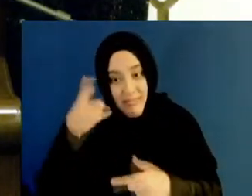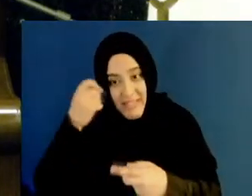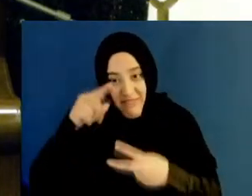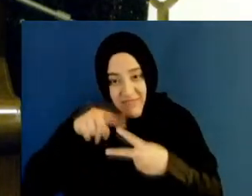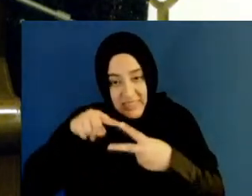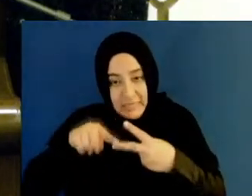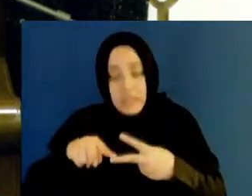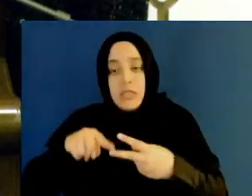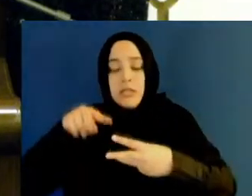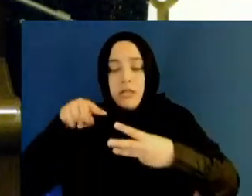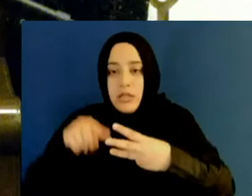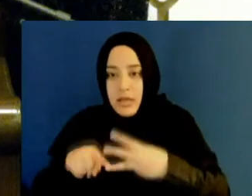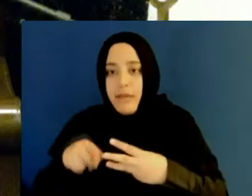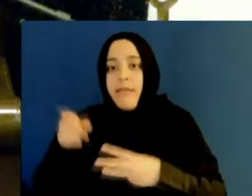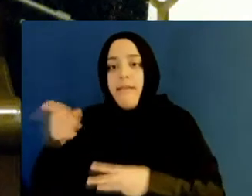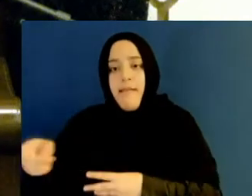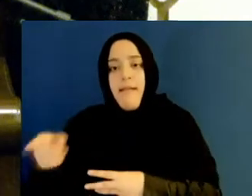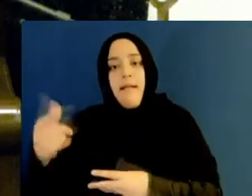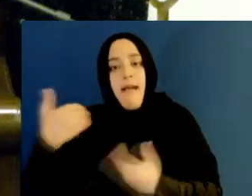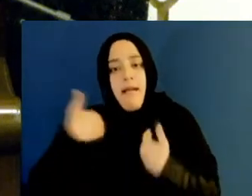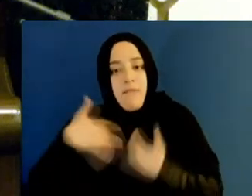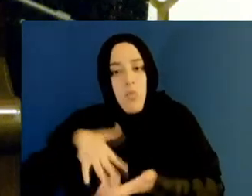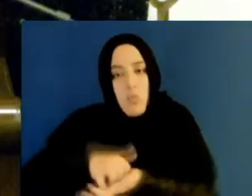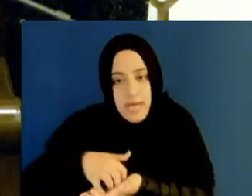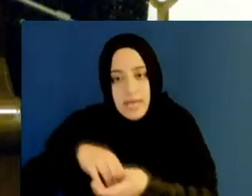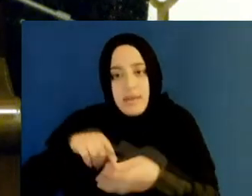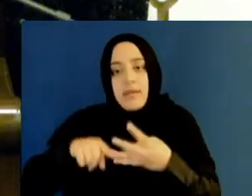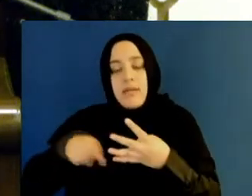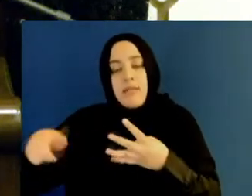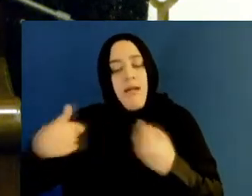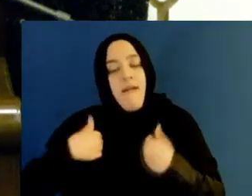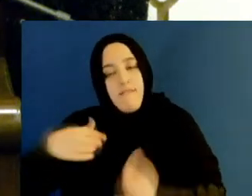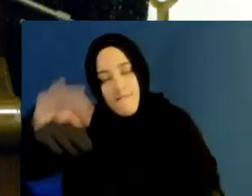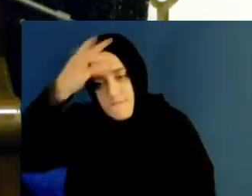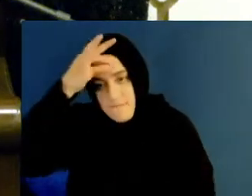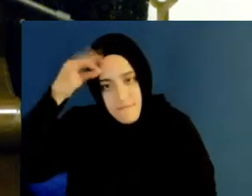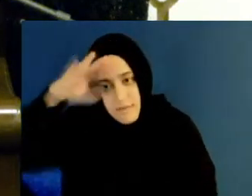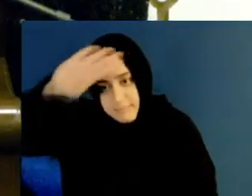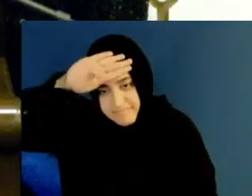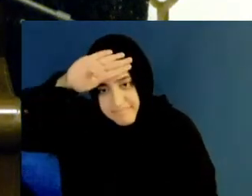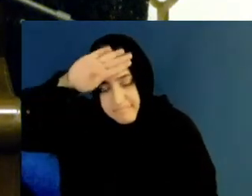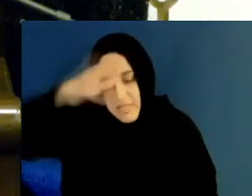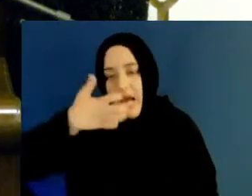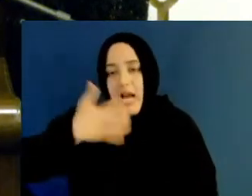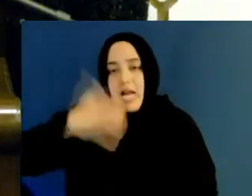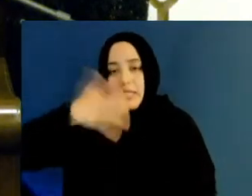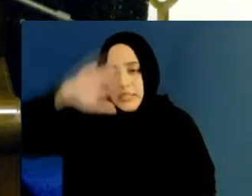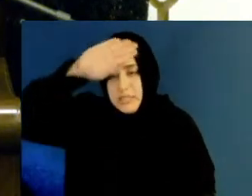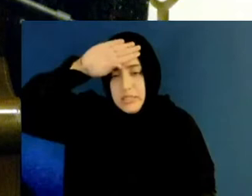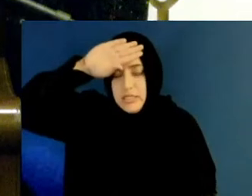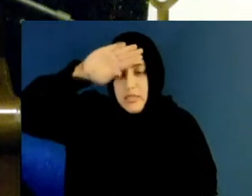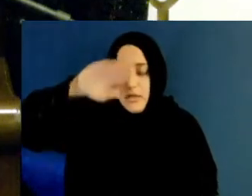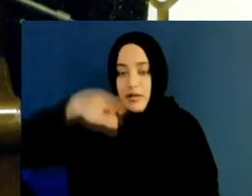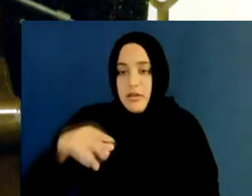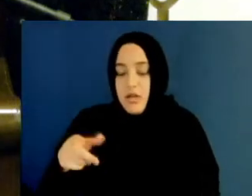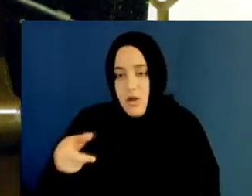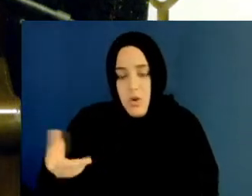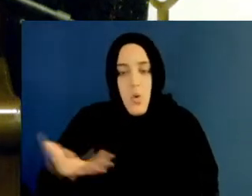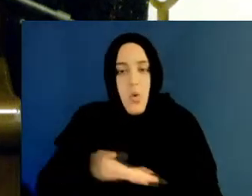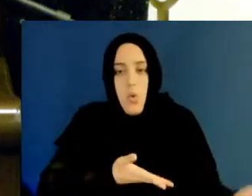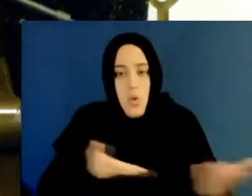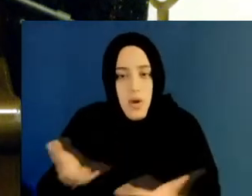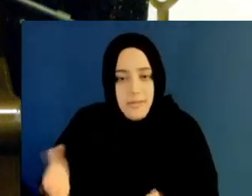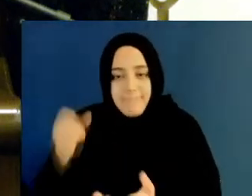and fever. There was no water in the tents. There is no form of treatments in the tents. Every other shaheed